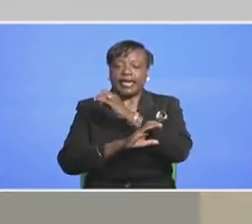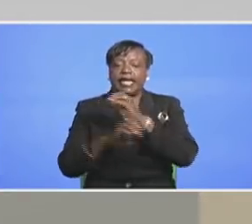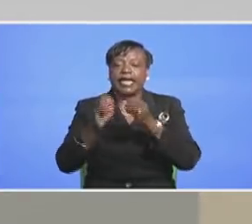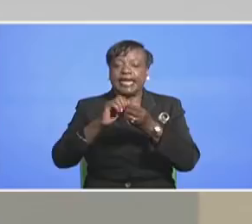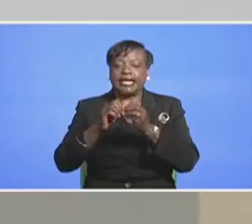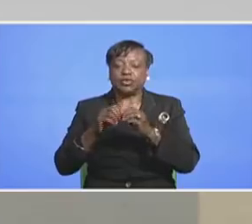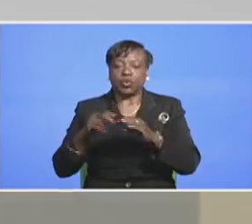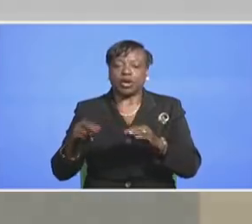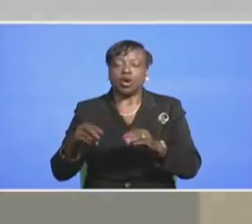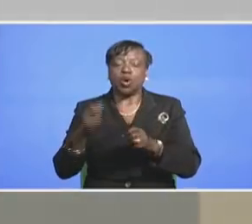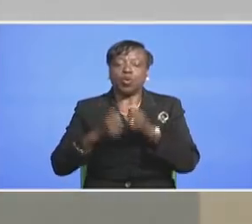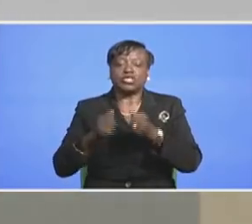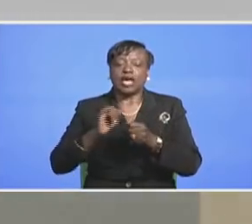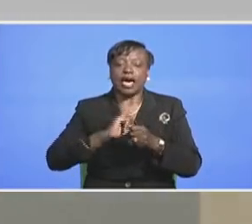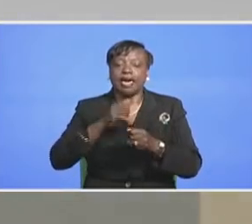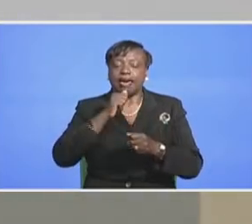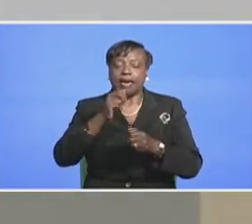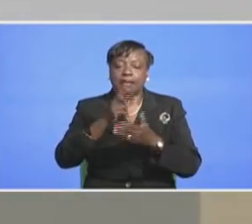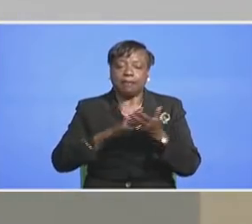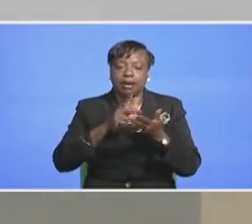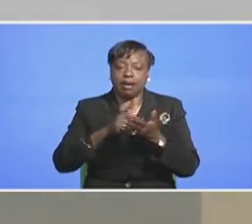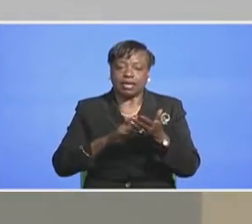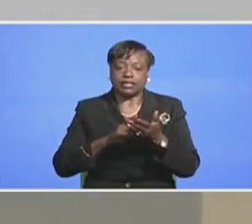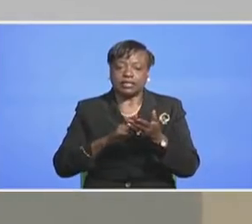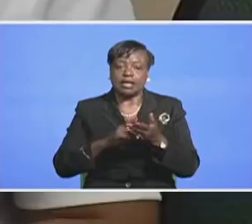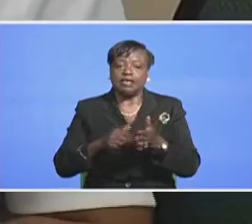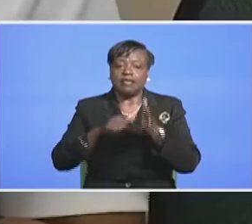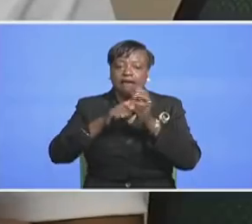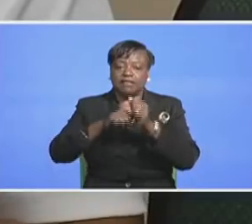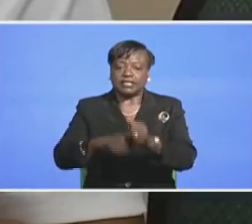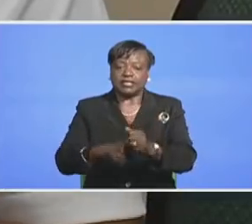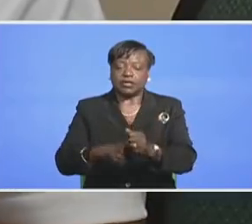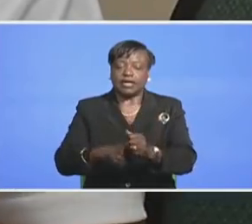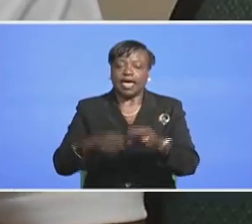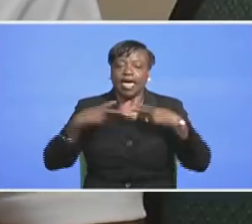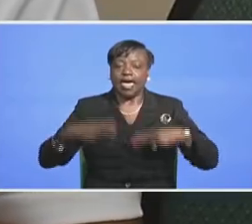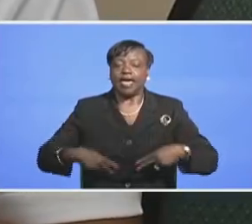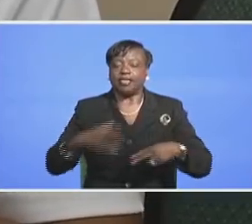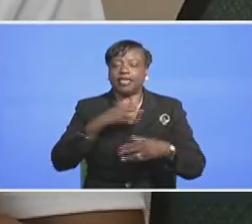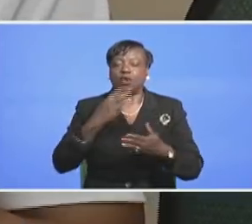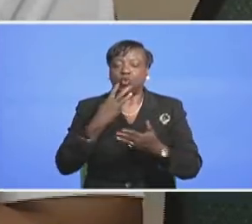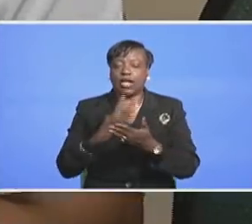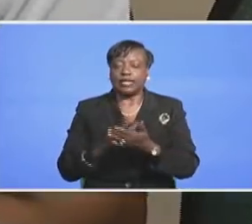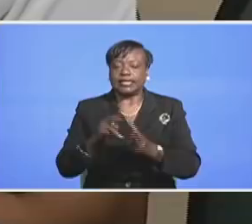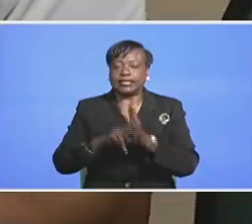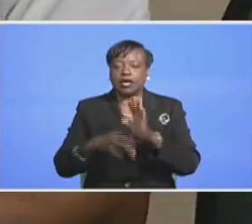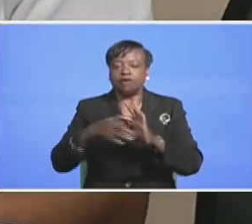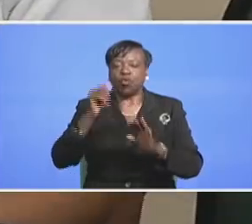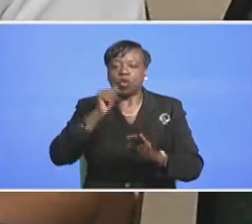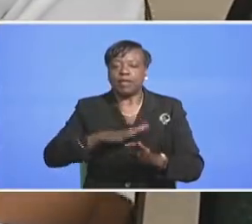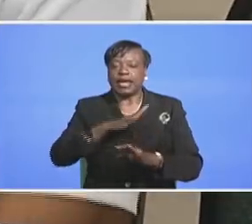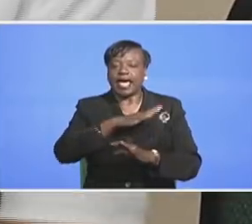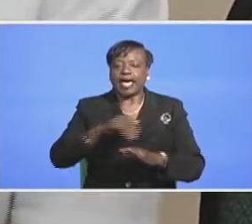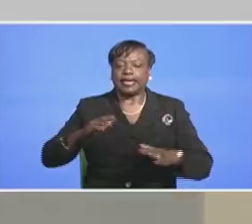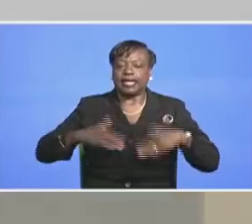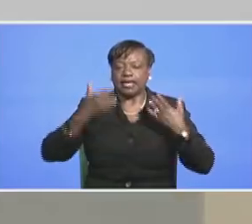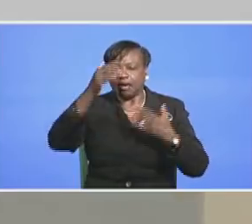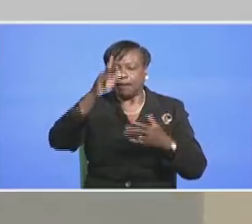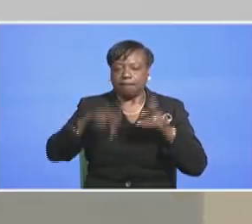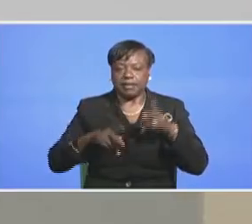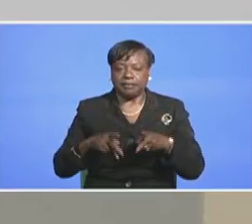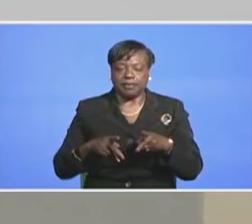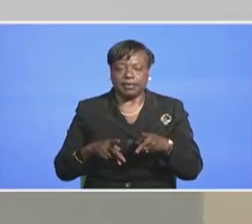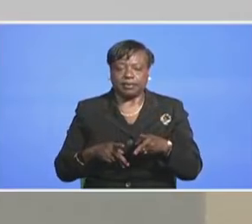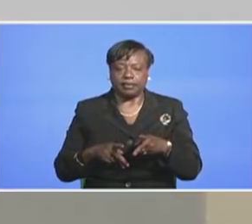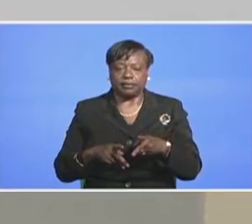on health and wellness of women and adolescents in particular. I've become a part of HALT in